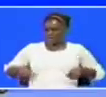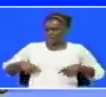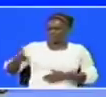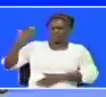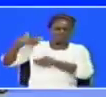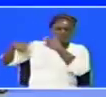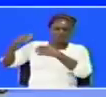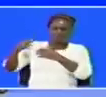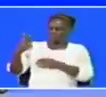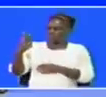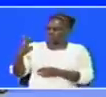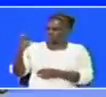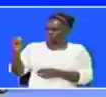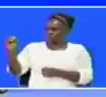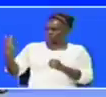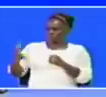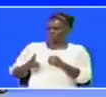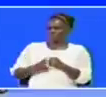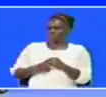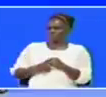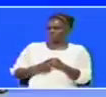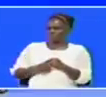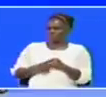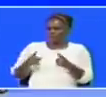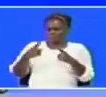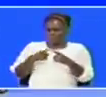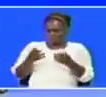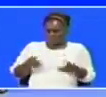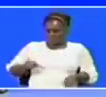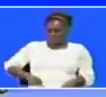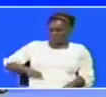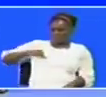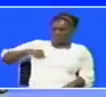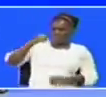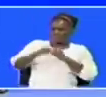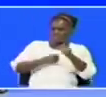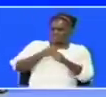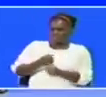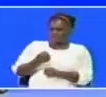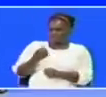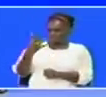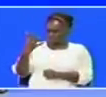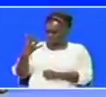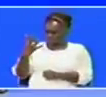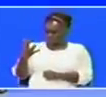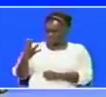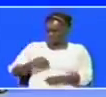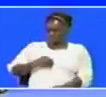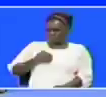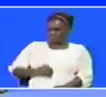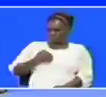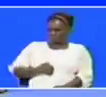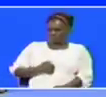back in the year 2007. Emmanuel has since survived 14 major surgeries and has been